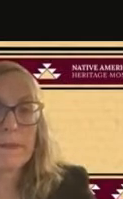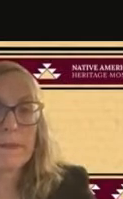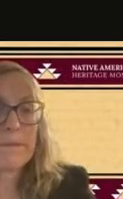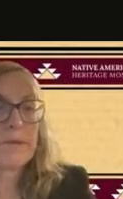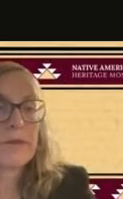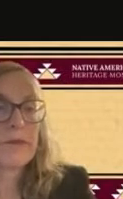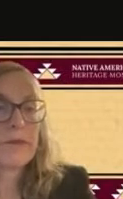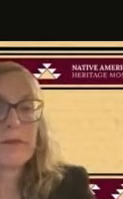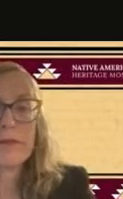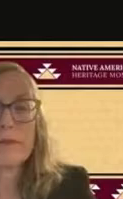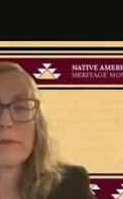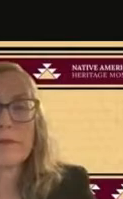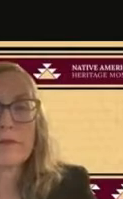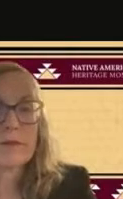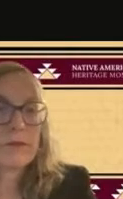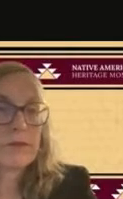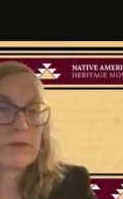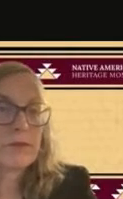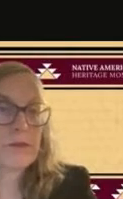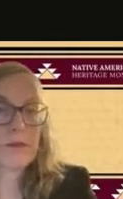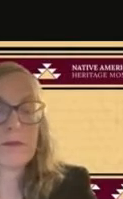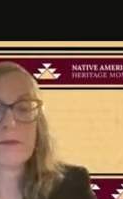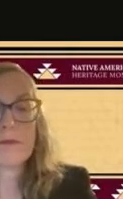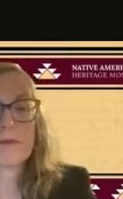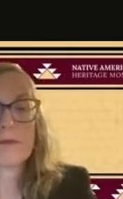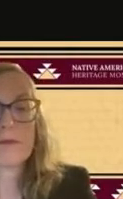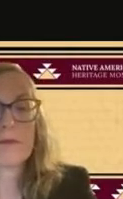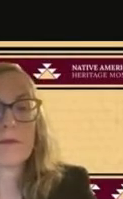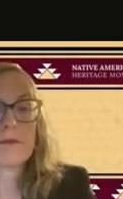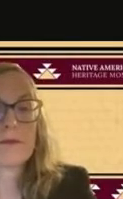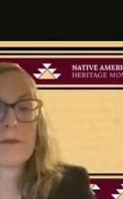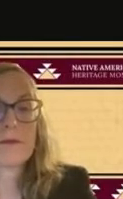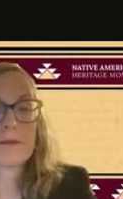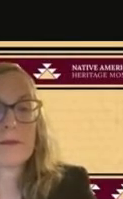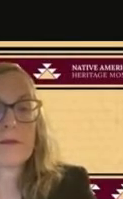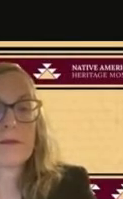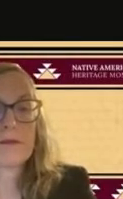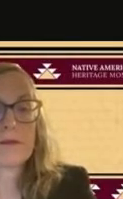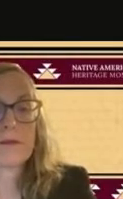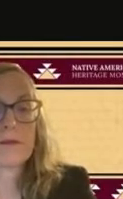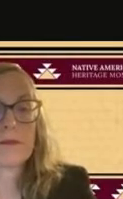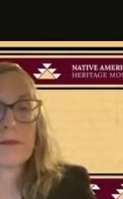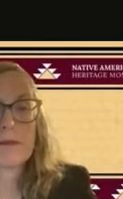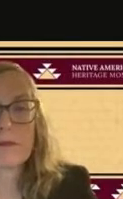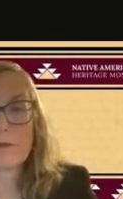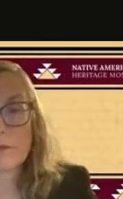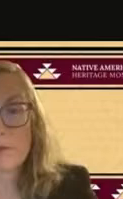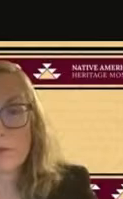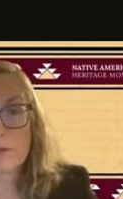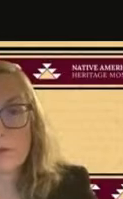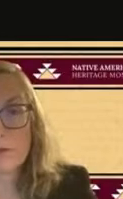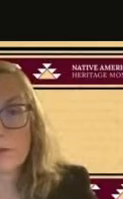and 28th, we offered an opportunity to provide public comment during tonight's meeting by calling in or joining via